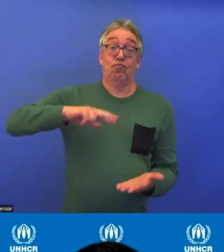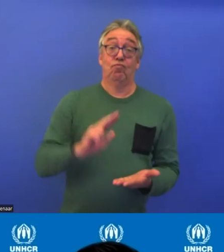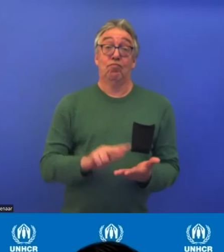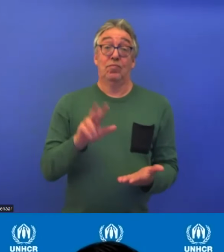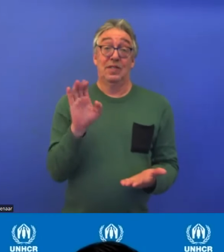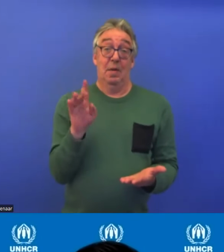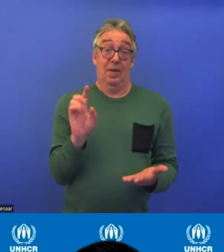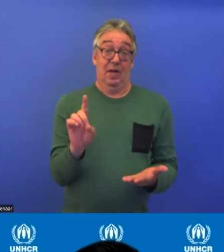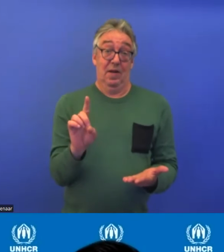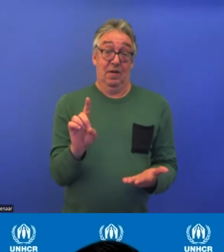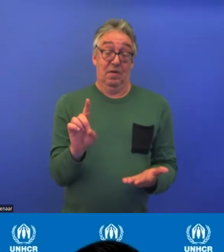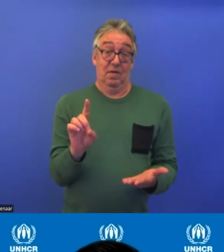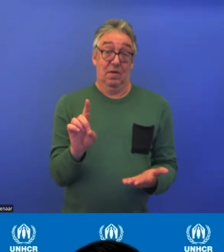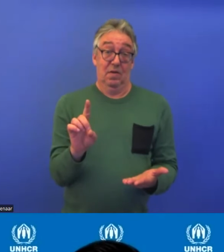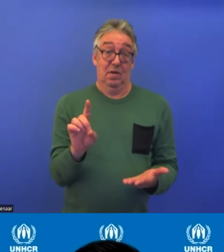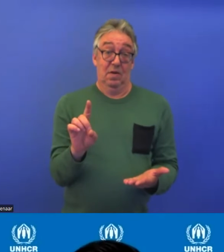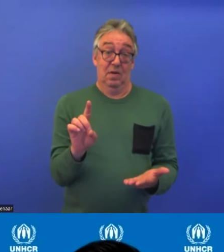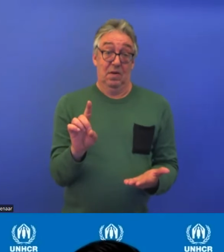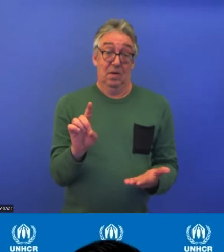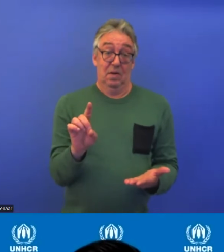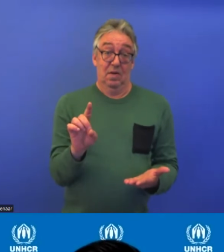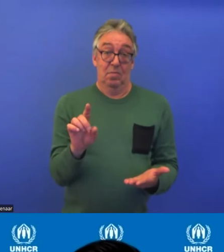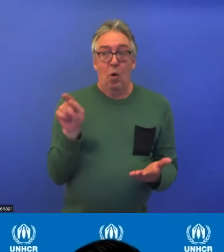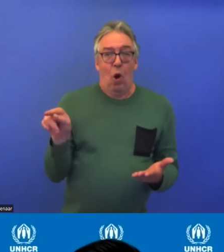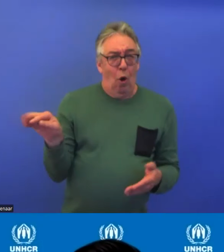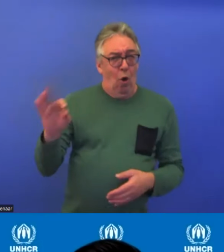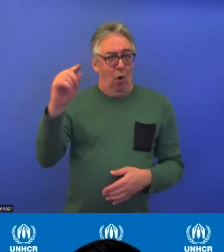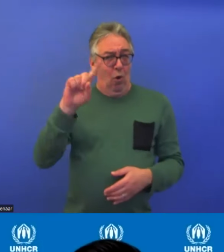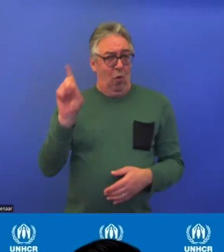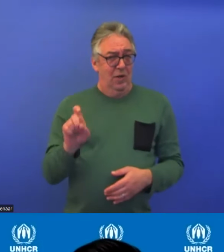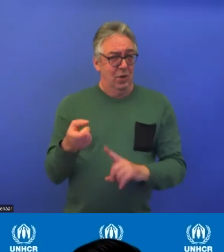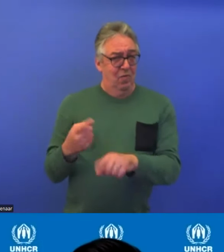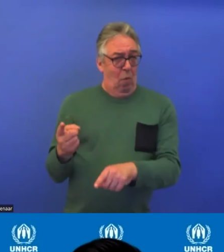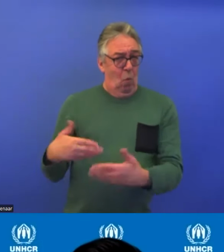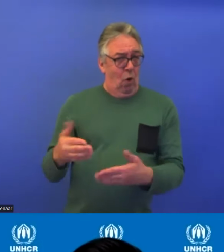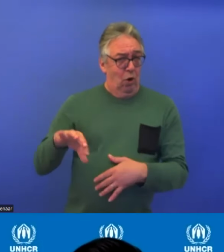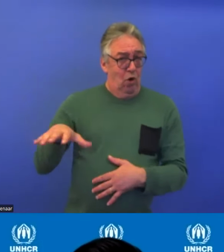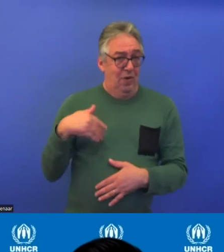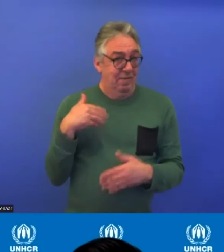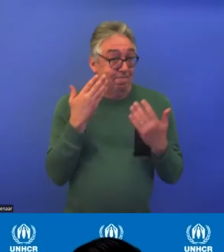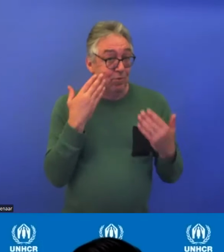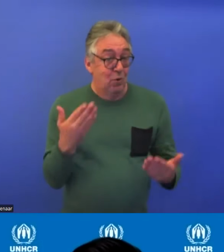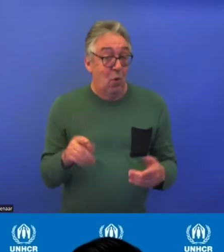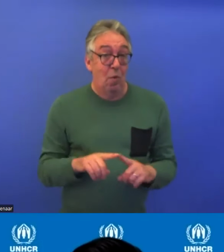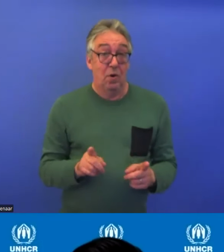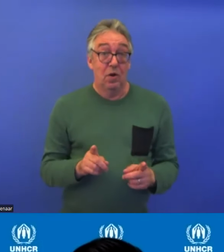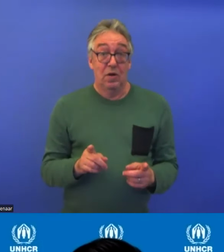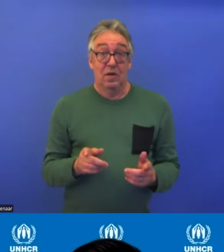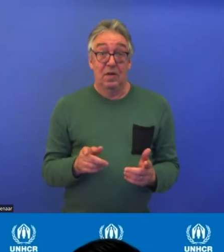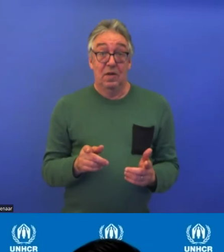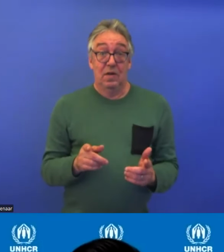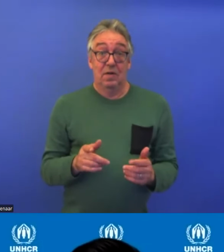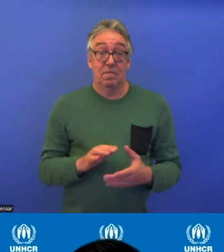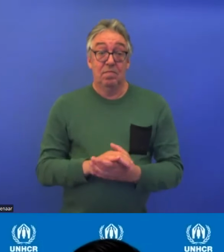CRPD already. I don't know from which country the question is coming, but there are very few who did not,